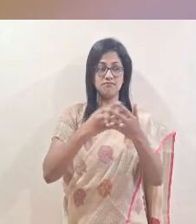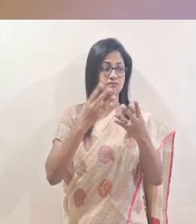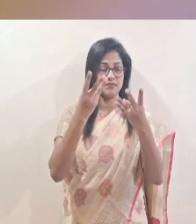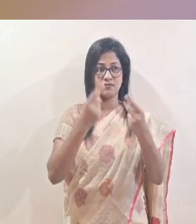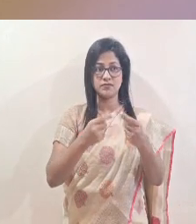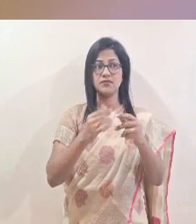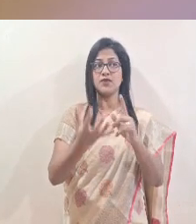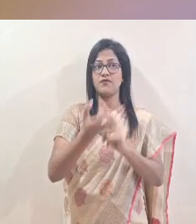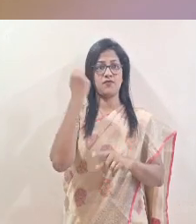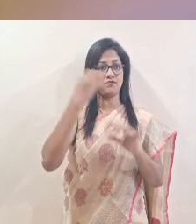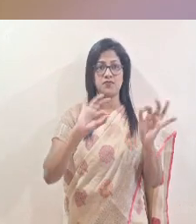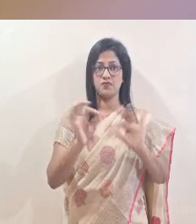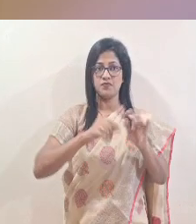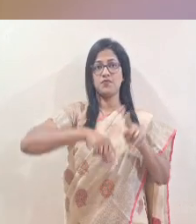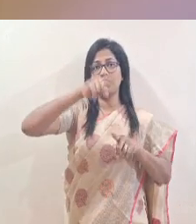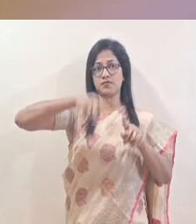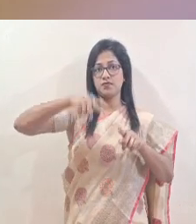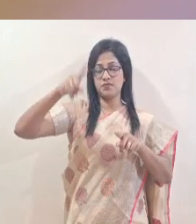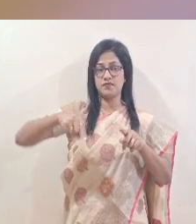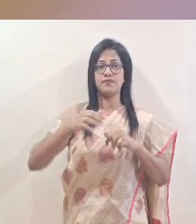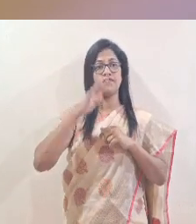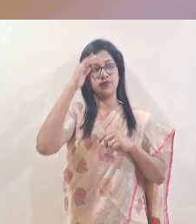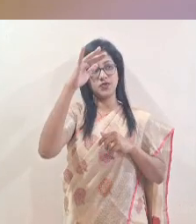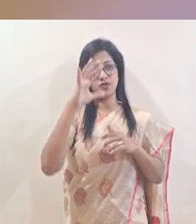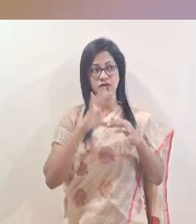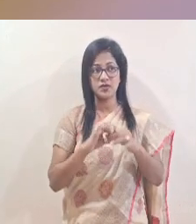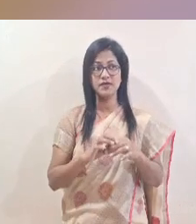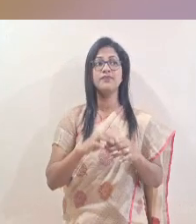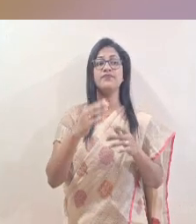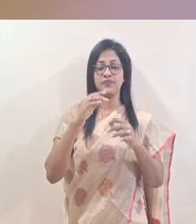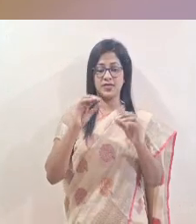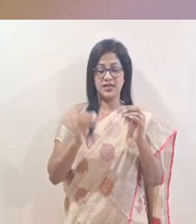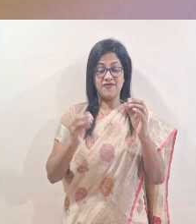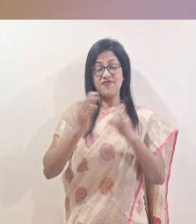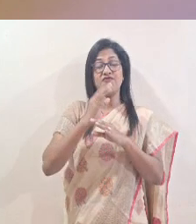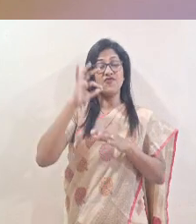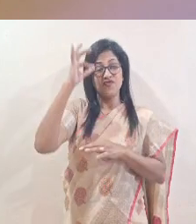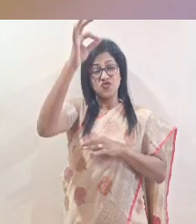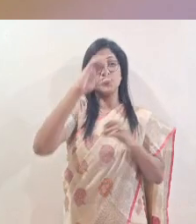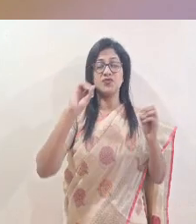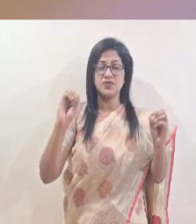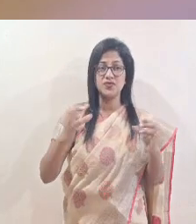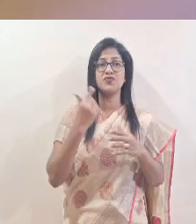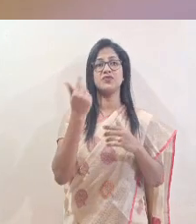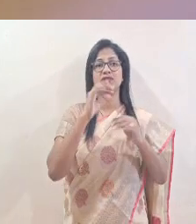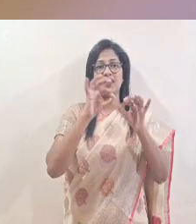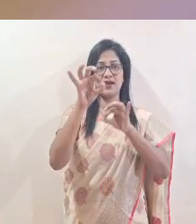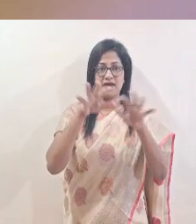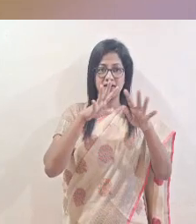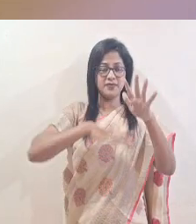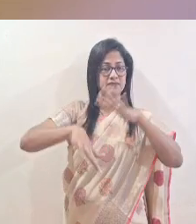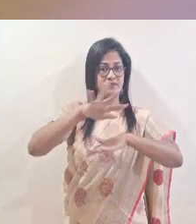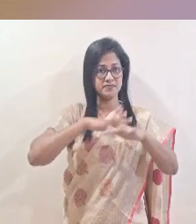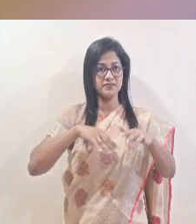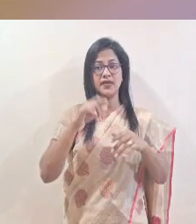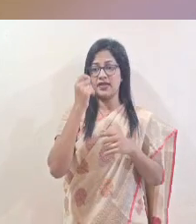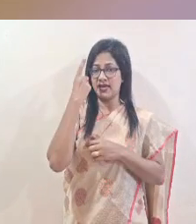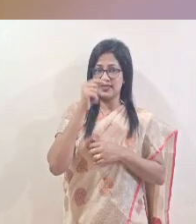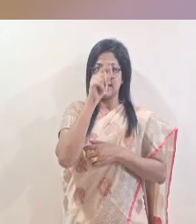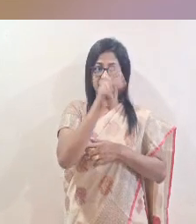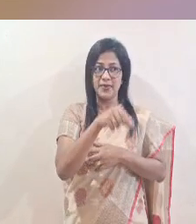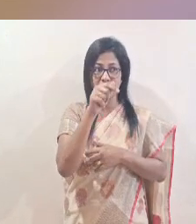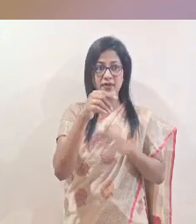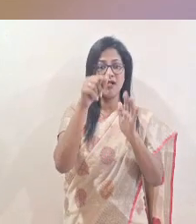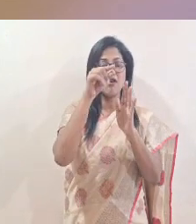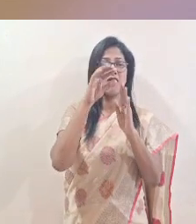found from the graph theoretical indices. But in future, we can use urban growth indices and also understand travel characteristics of